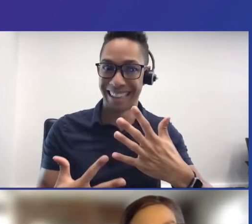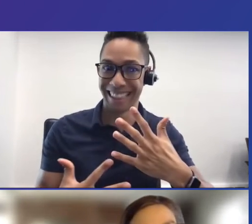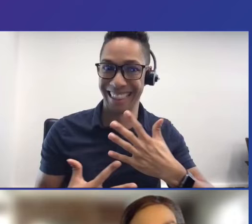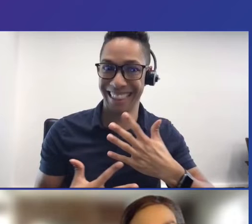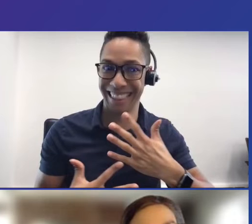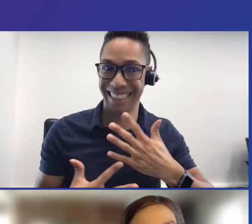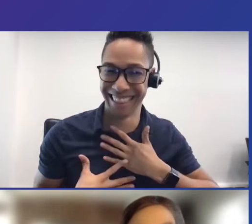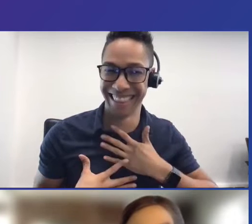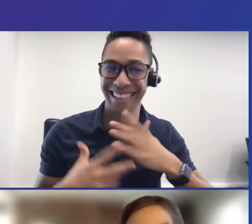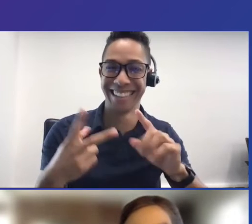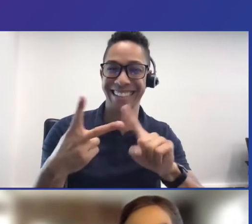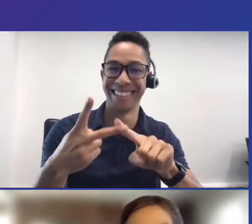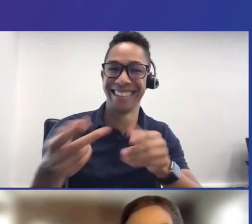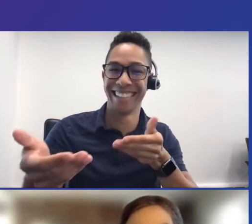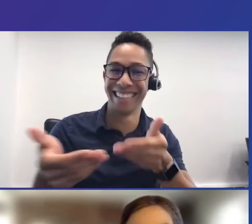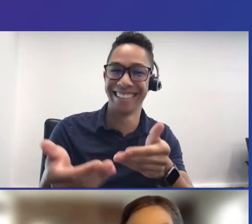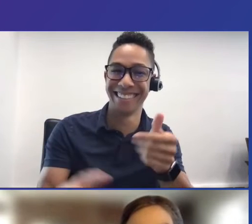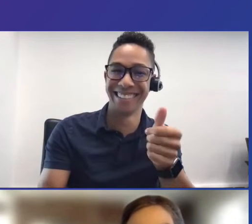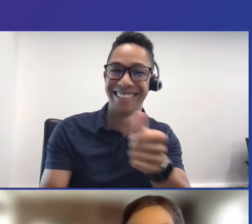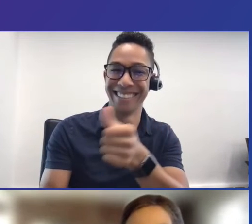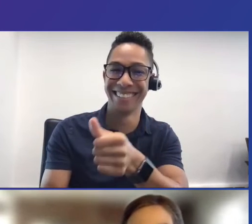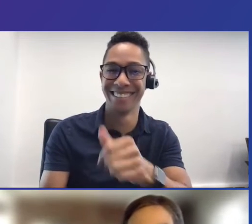yourselves, please.